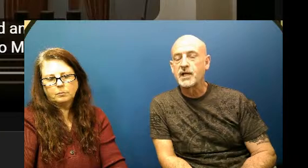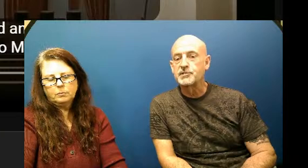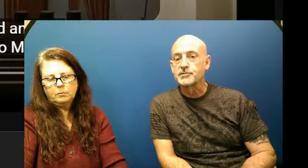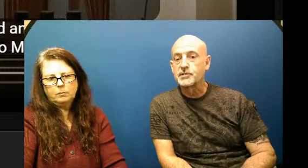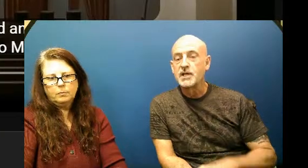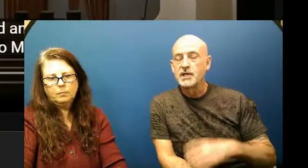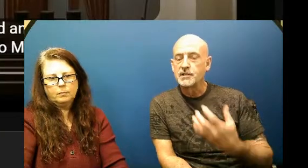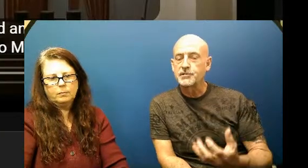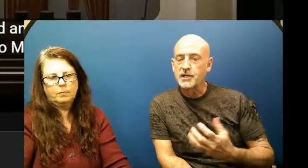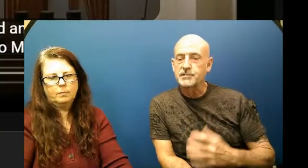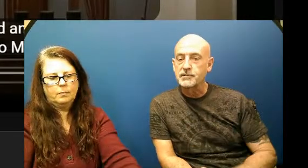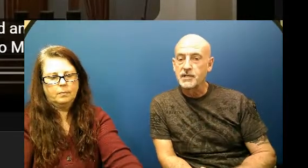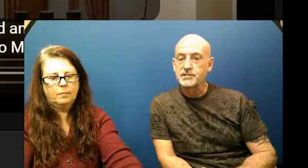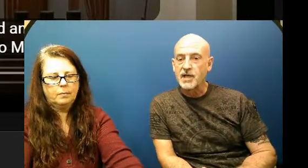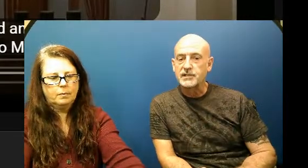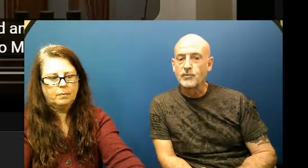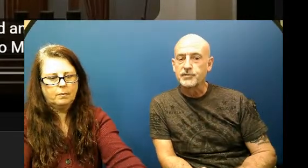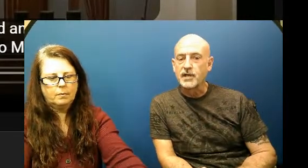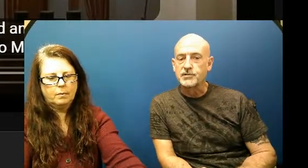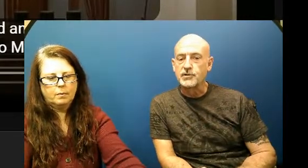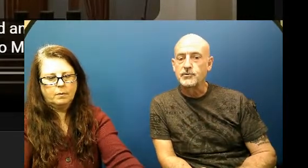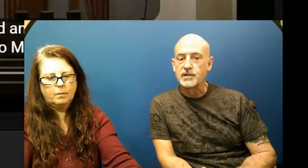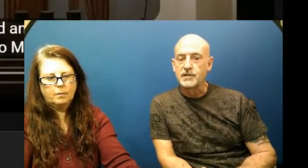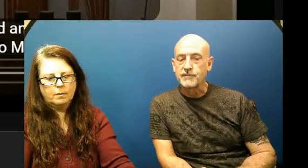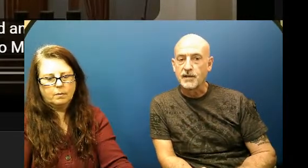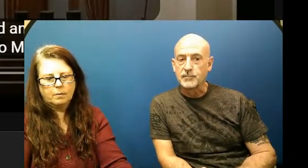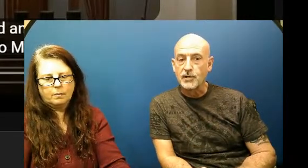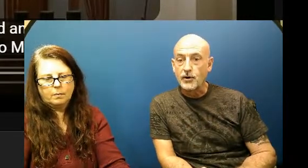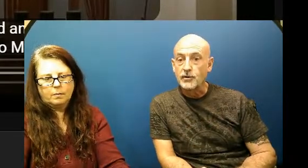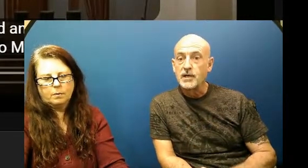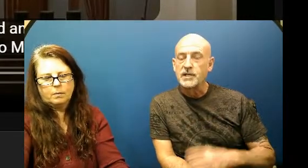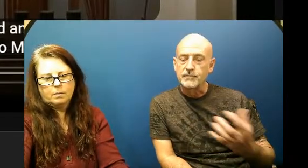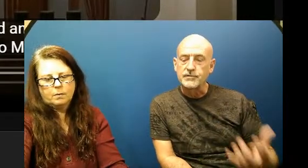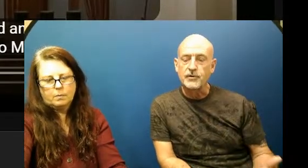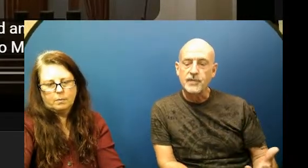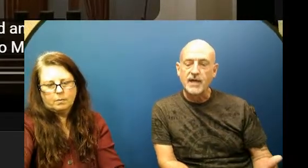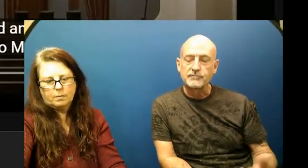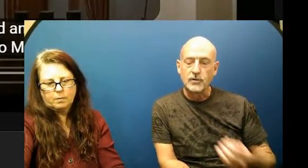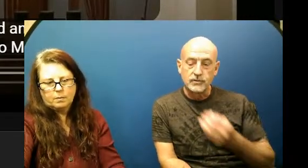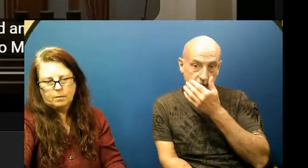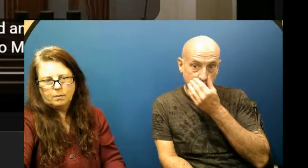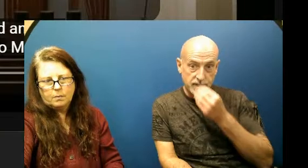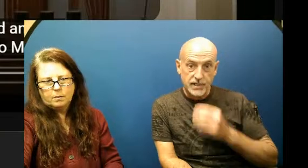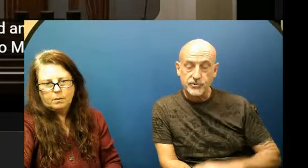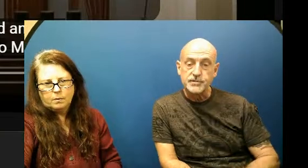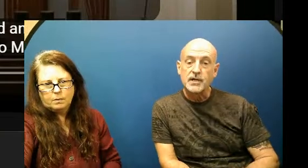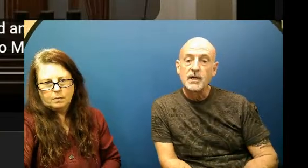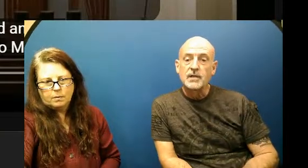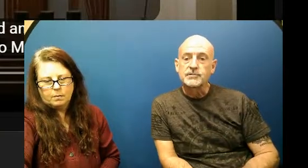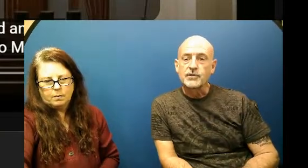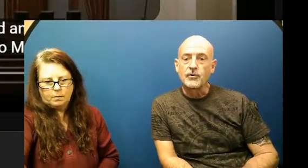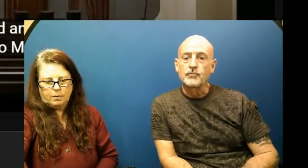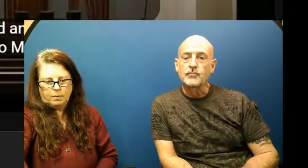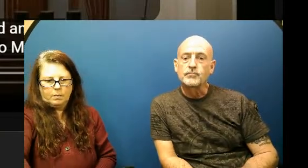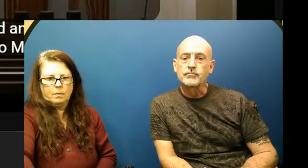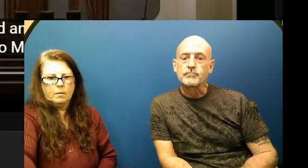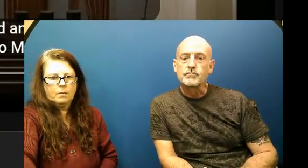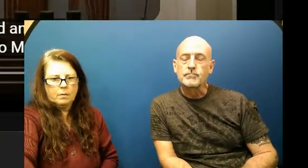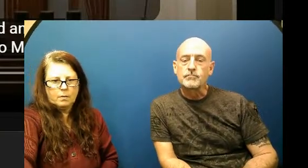multiple occasions. And yet that's exactly what they do in family law, even though they have no legitimate interest.